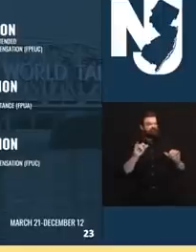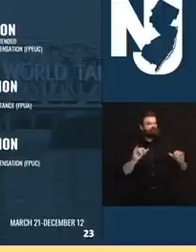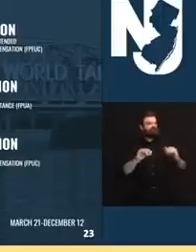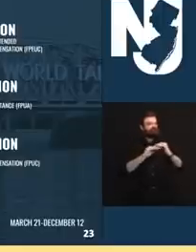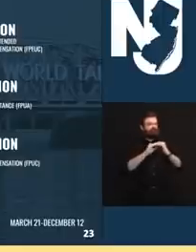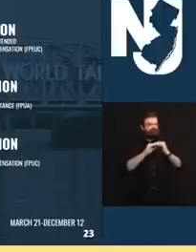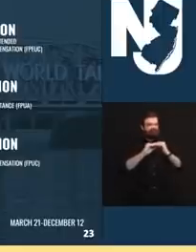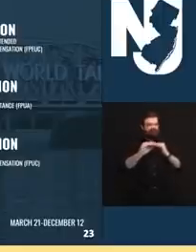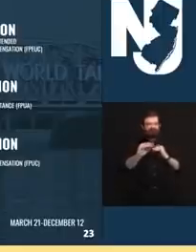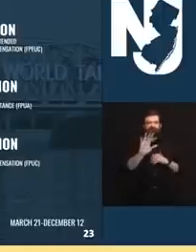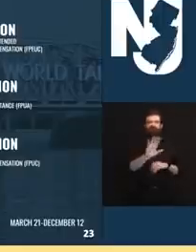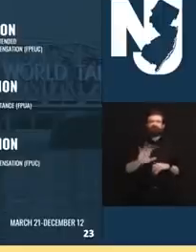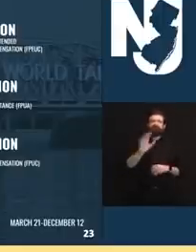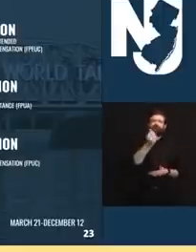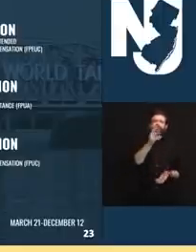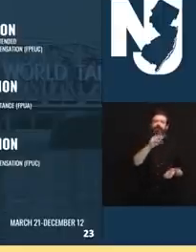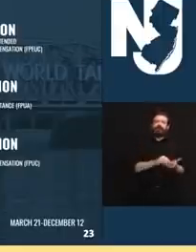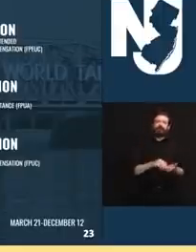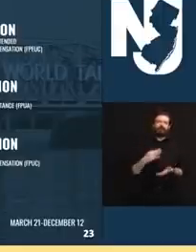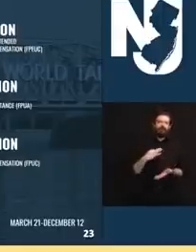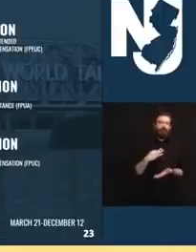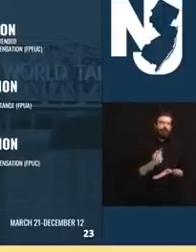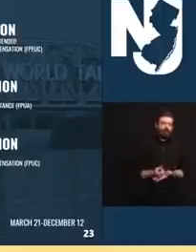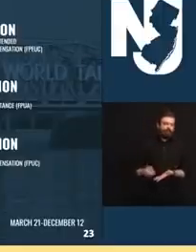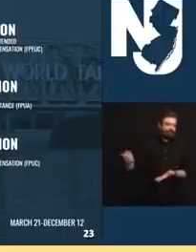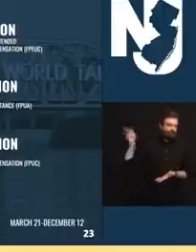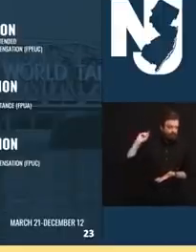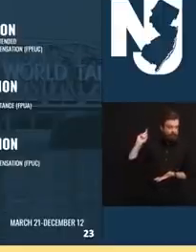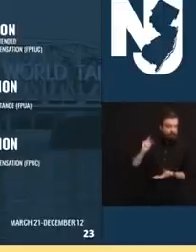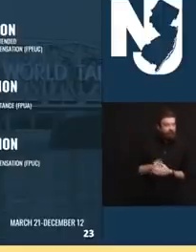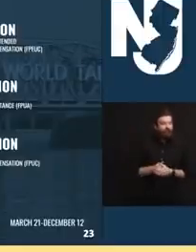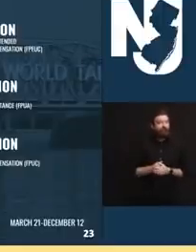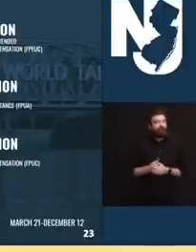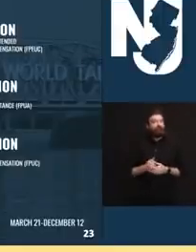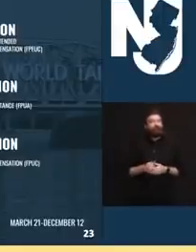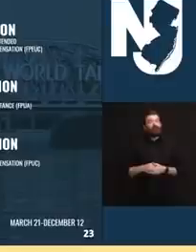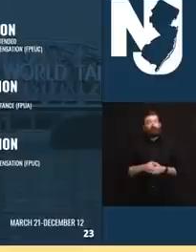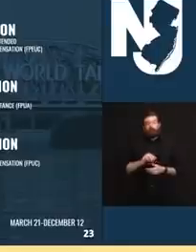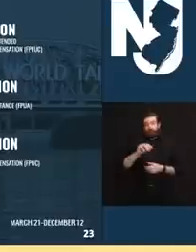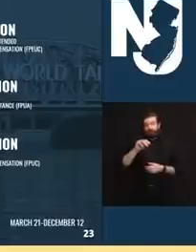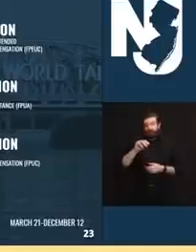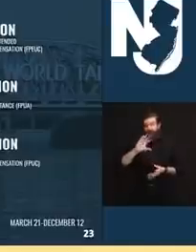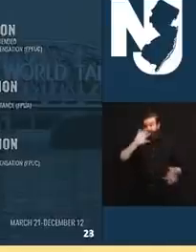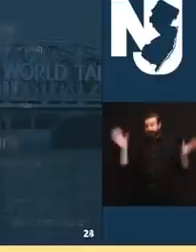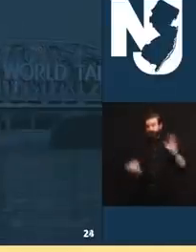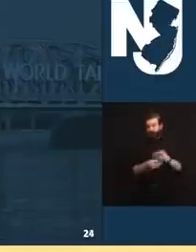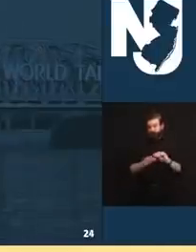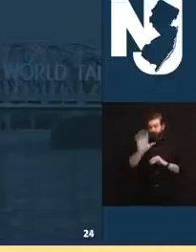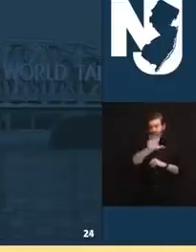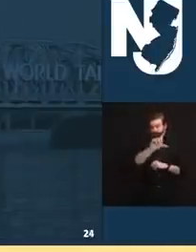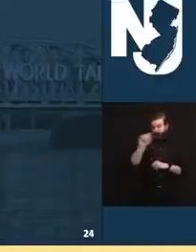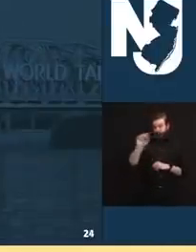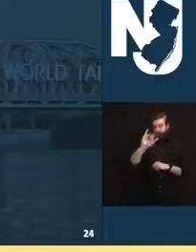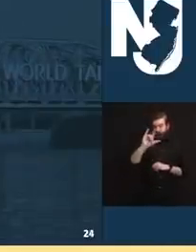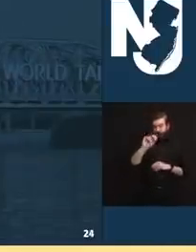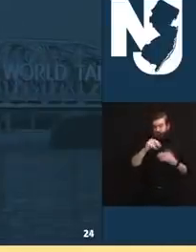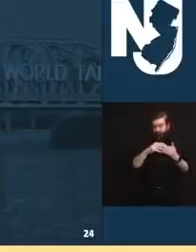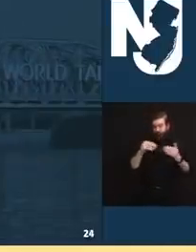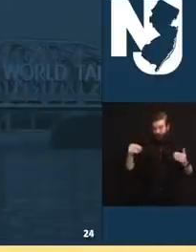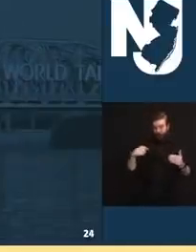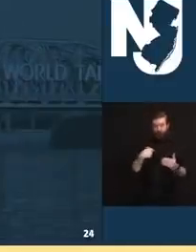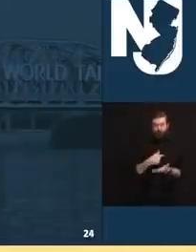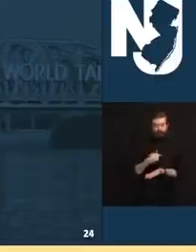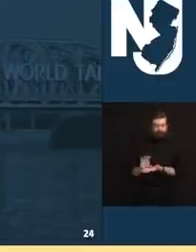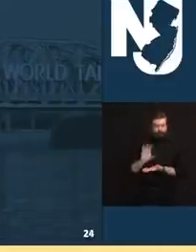received a total of more than $20 billion in unemployment benefits. That number alone shows the